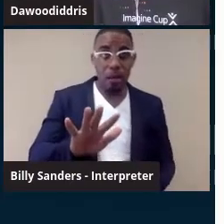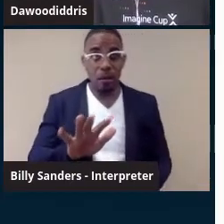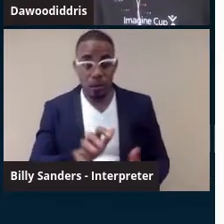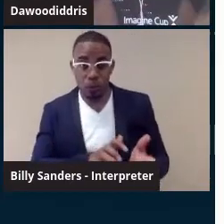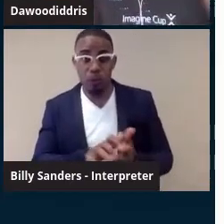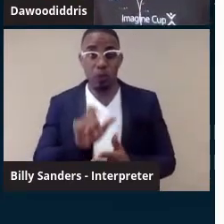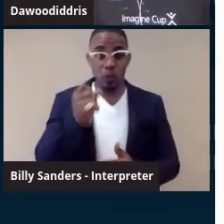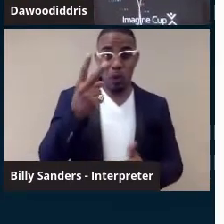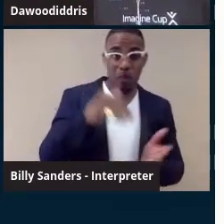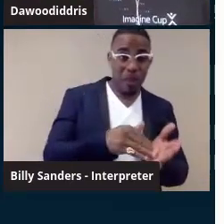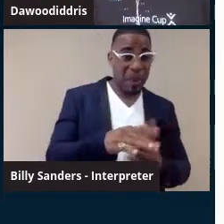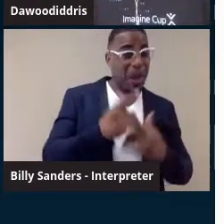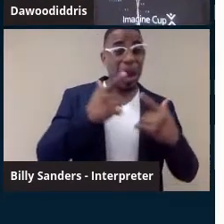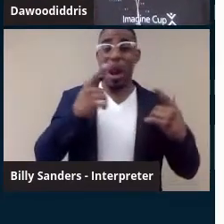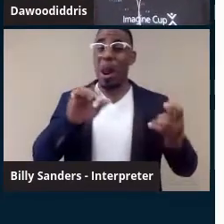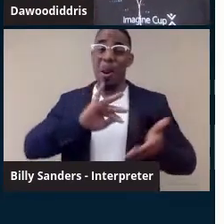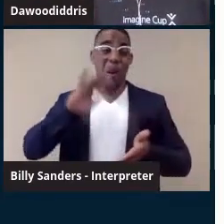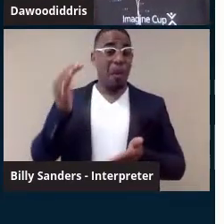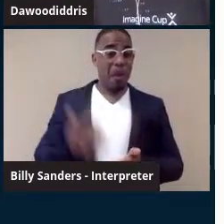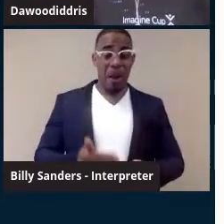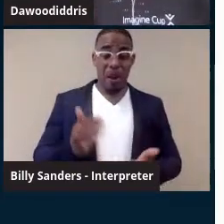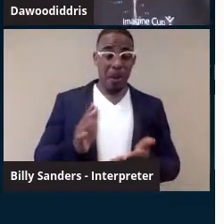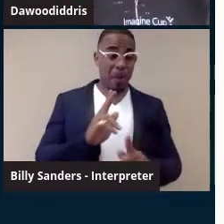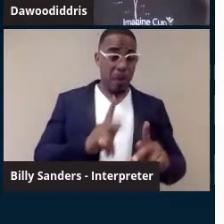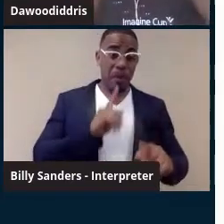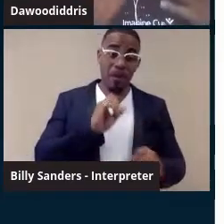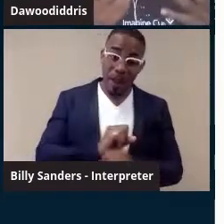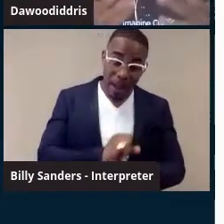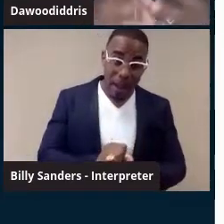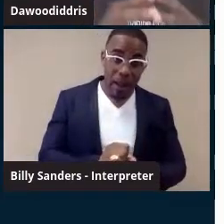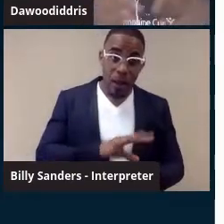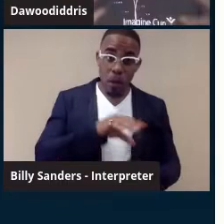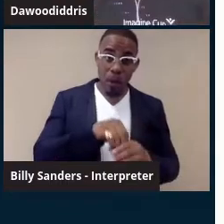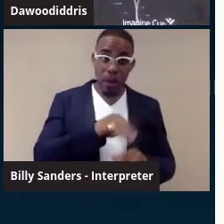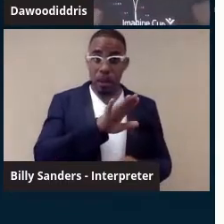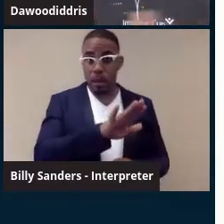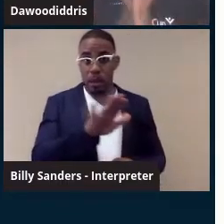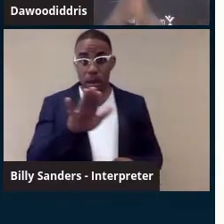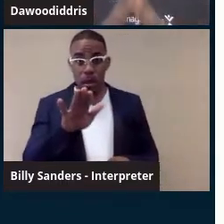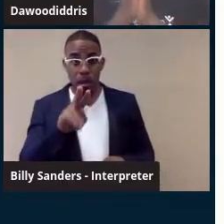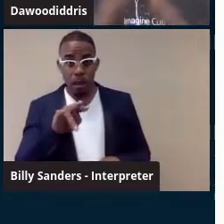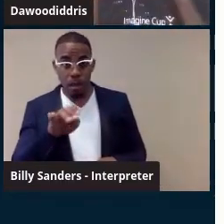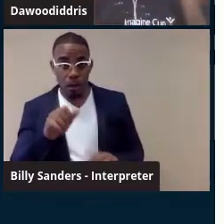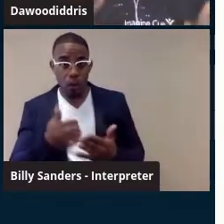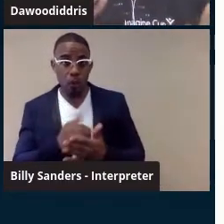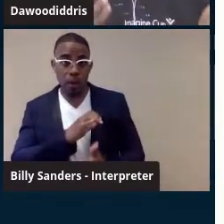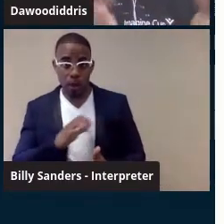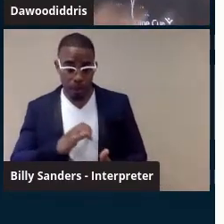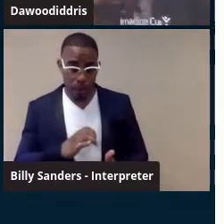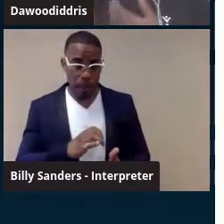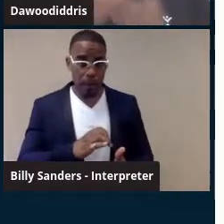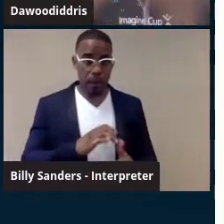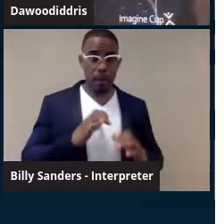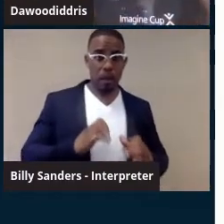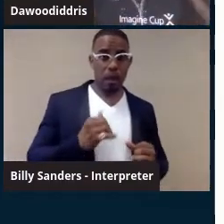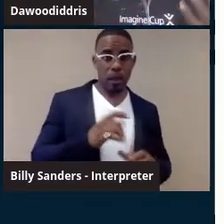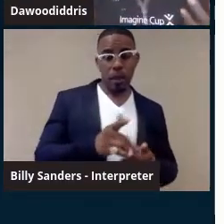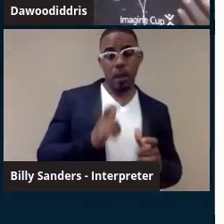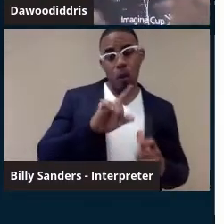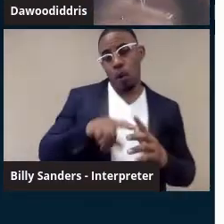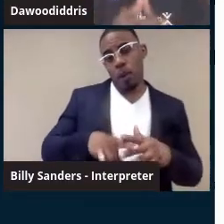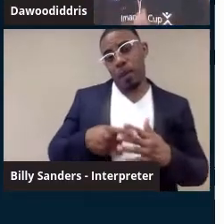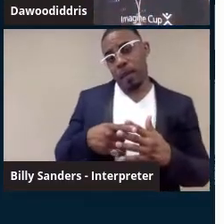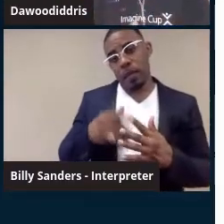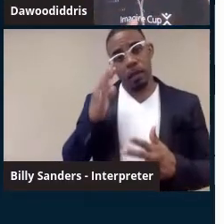million, which means a large amount of people are actually within the the Node community and are consuming Express, which means when you begin